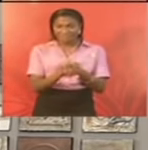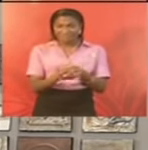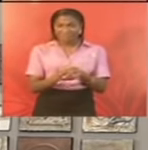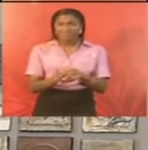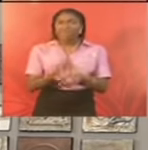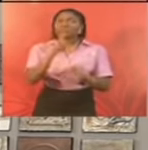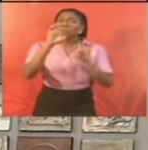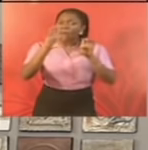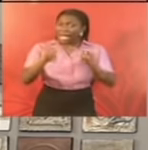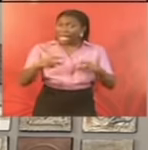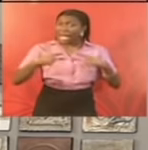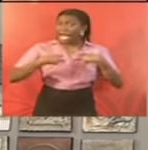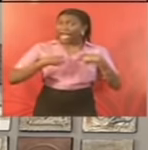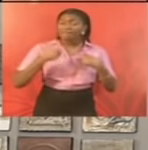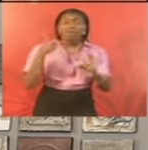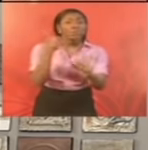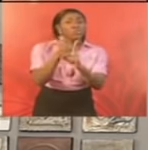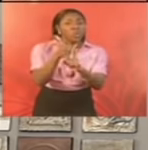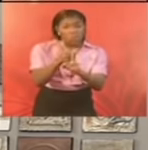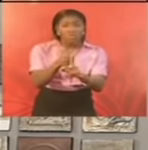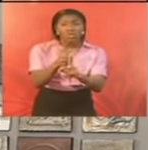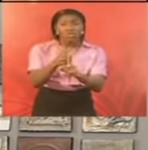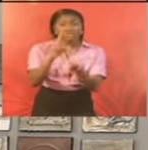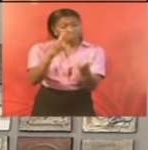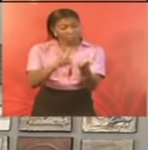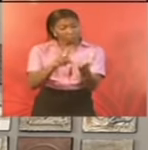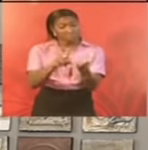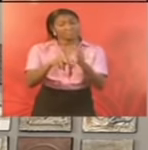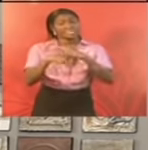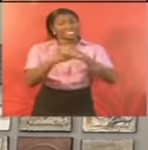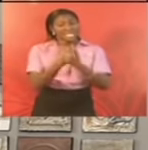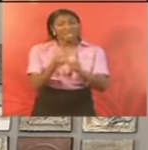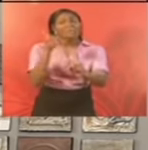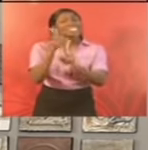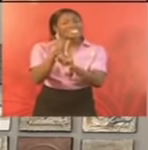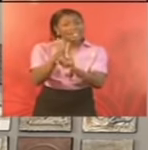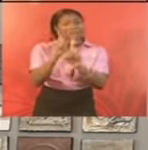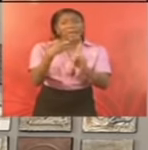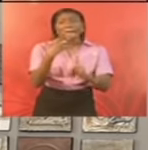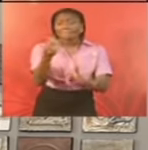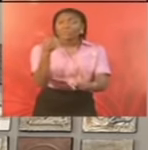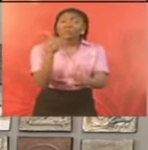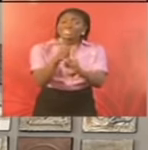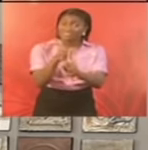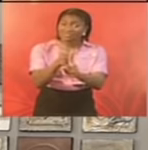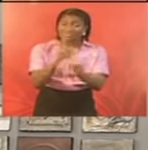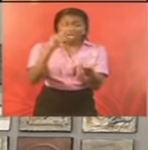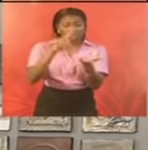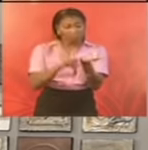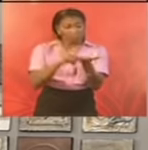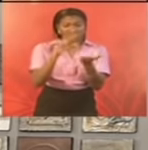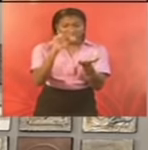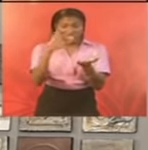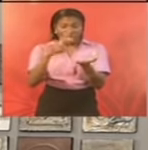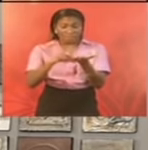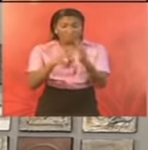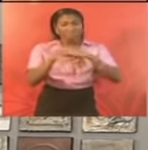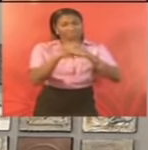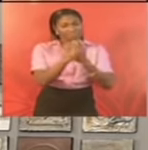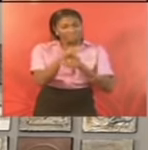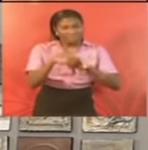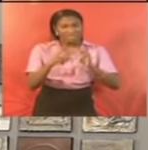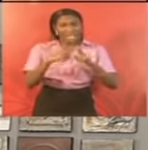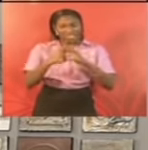hand sanitizers, so you can sanitize your own hands with your own sanitizer going into the places where